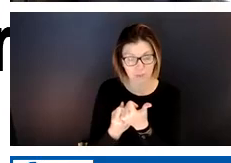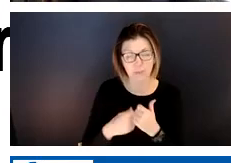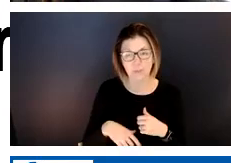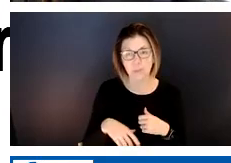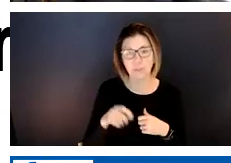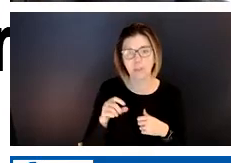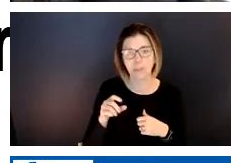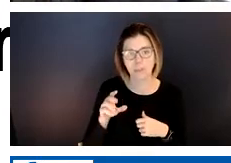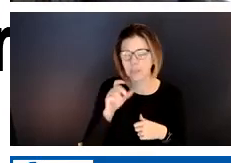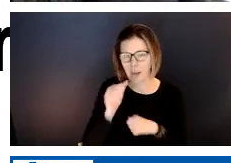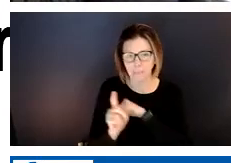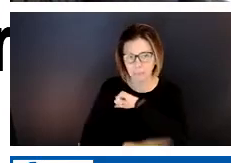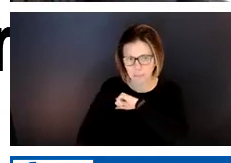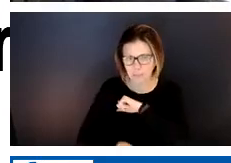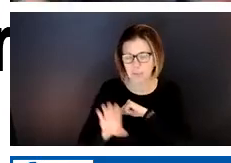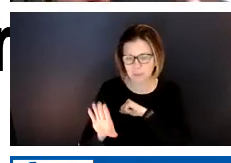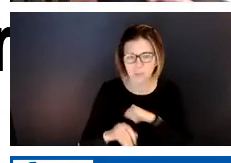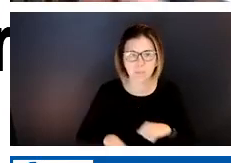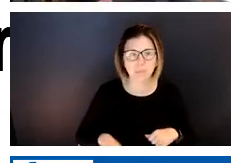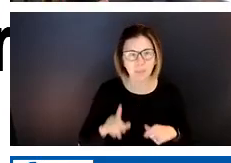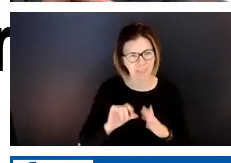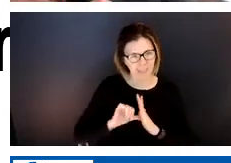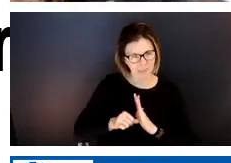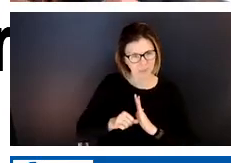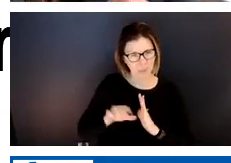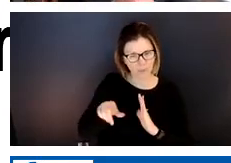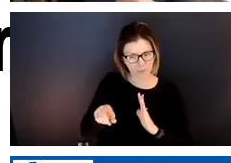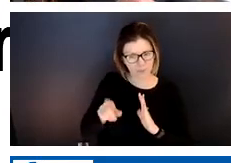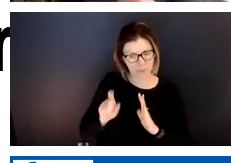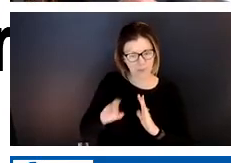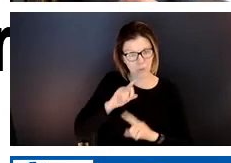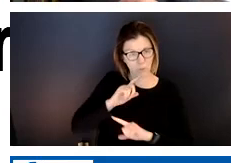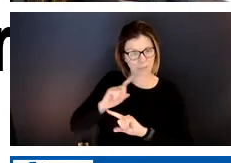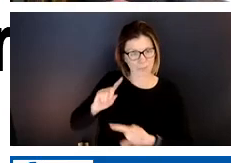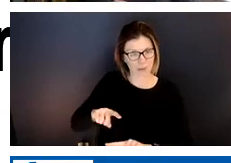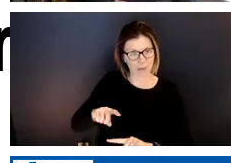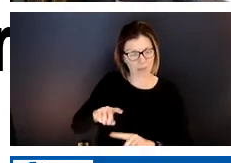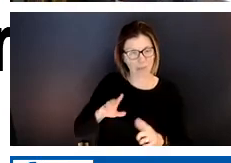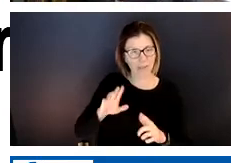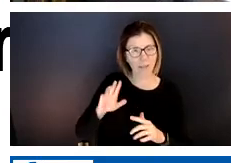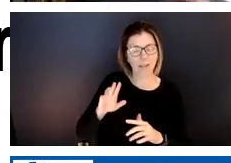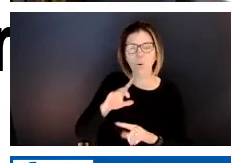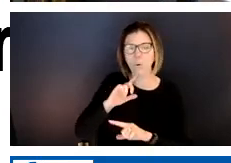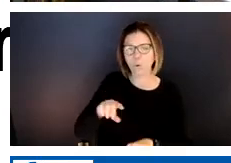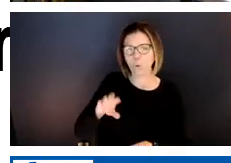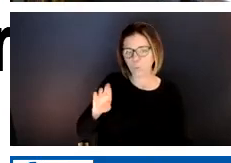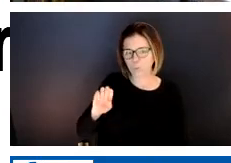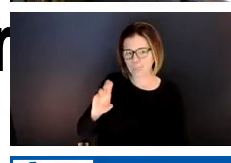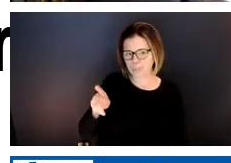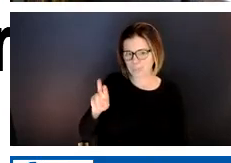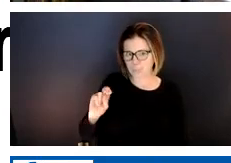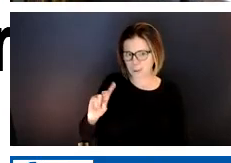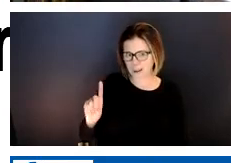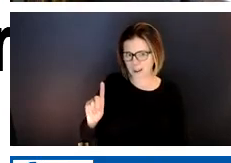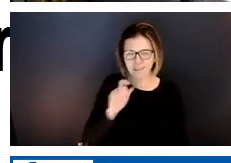I also emphasize responding rather than reacting, because when we have a